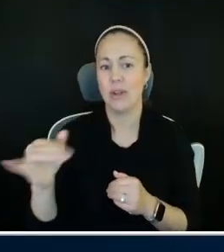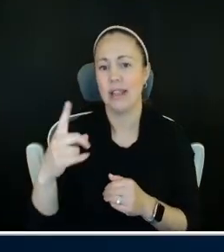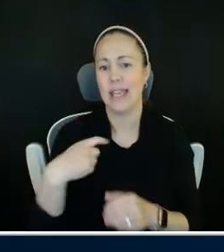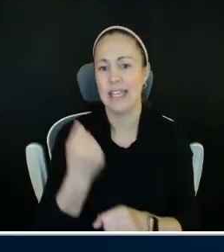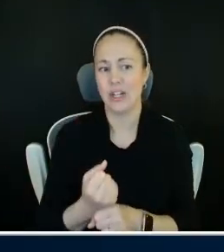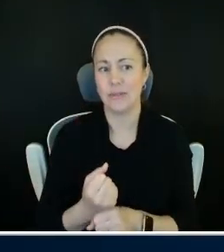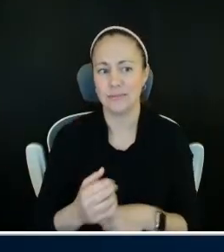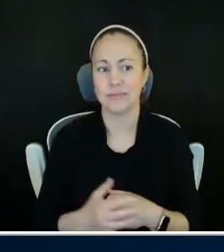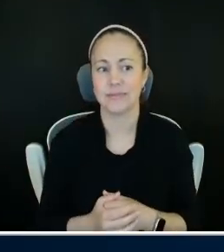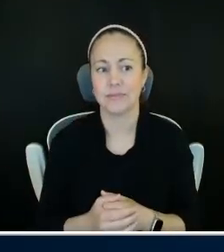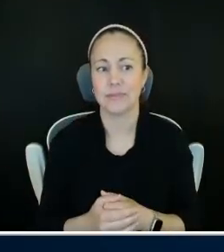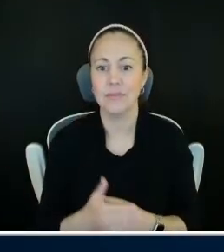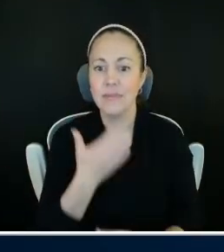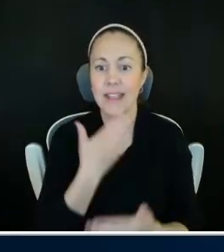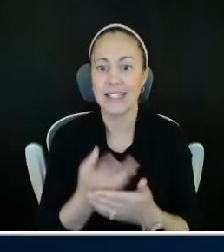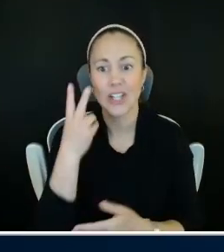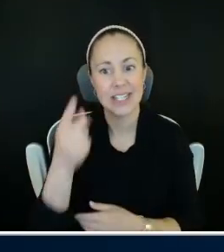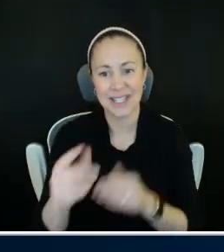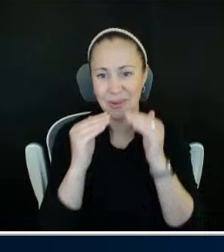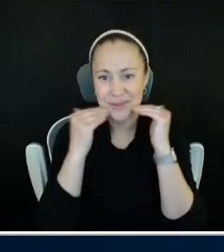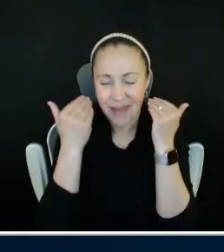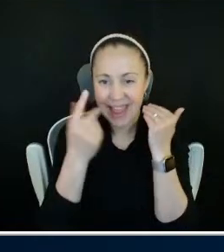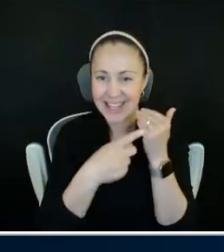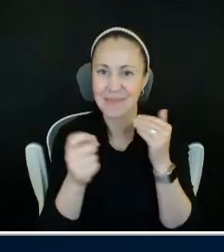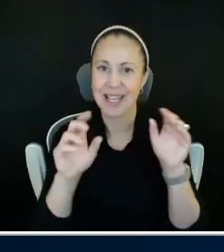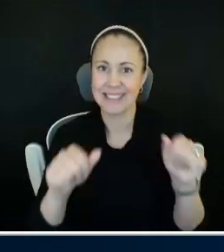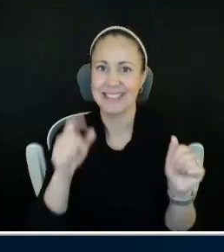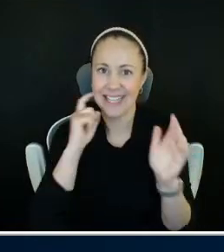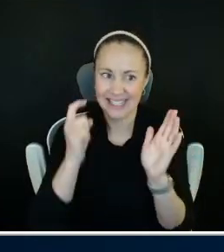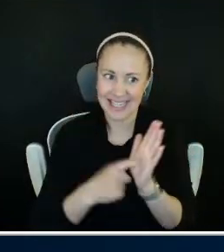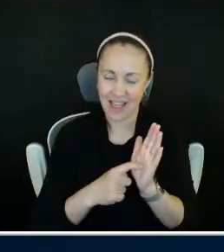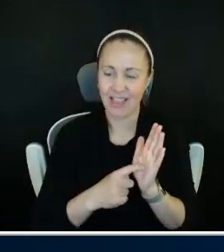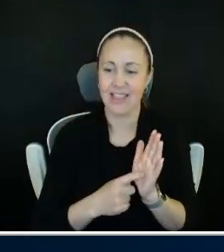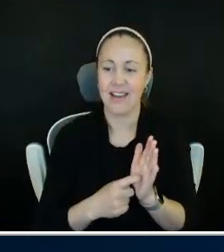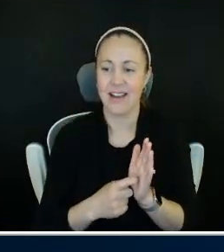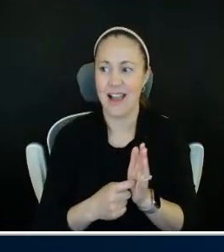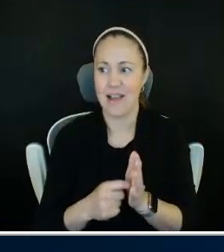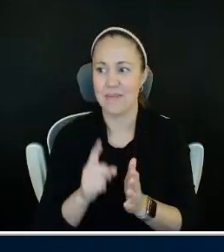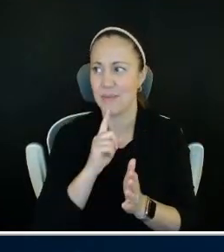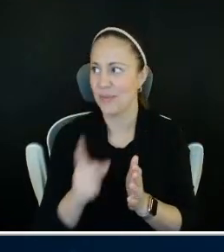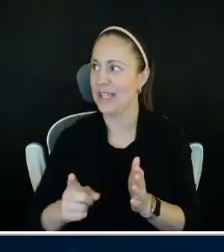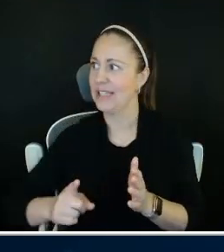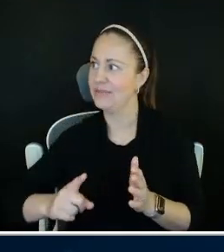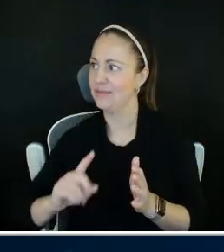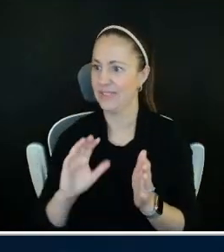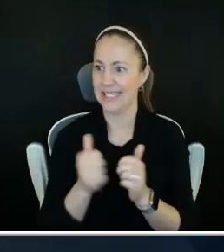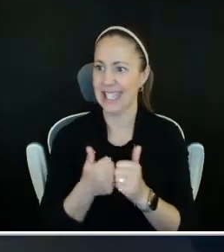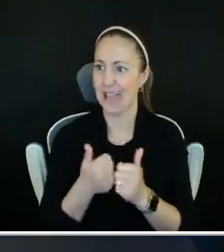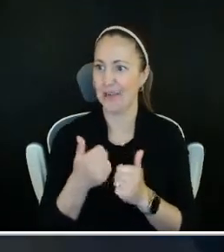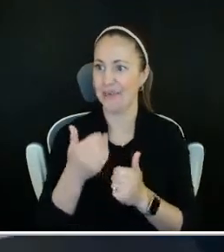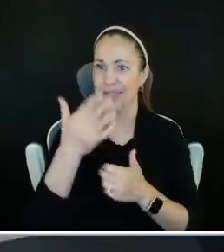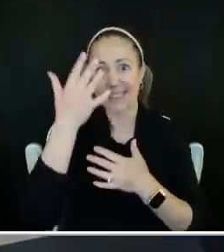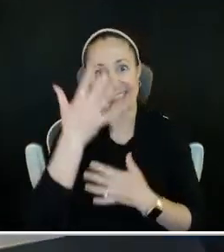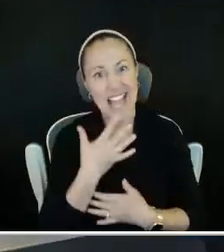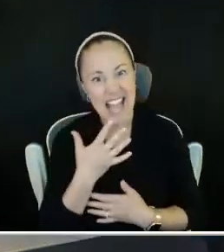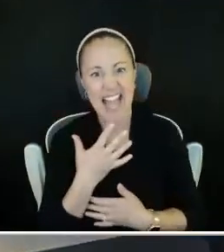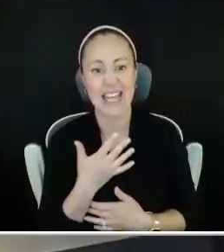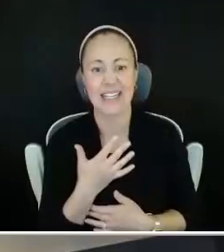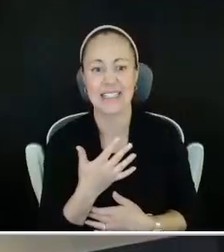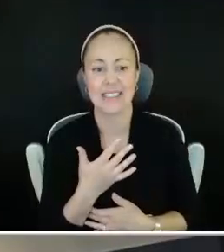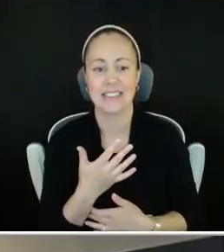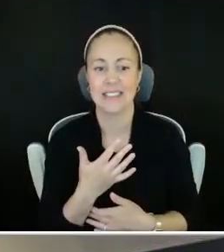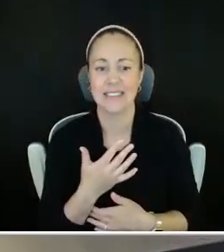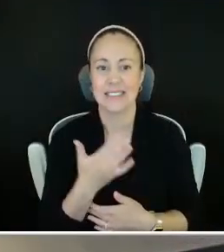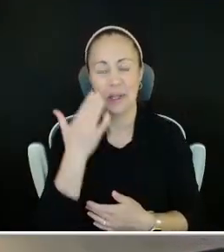It's good to see you smiling because you could tell just how sad and upsetting it was when you were talking with